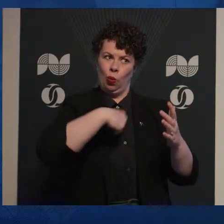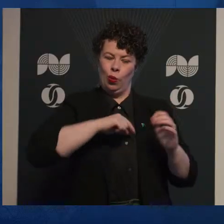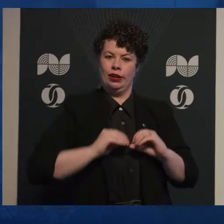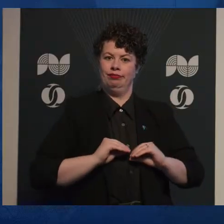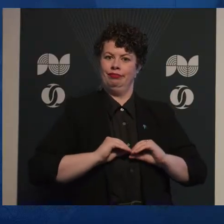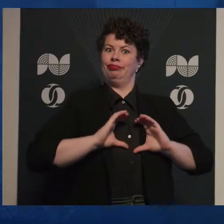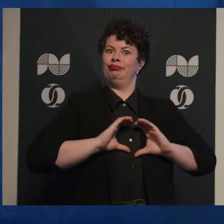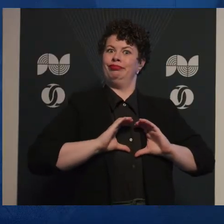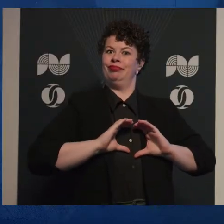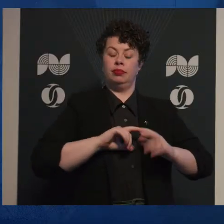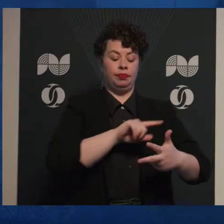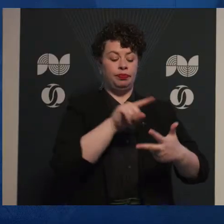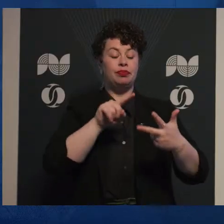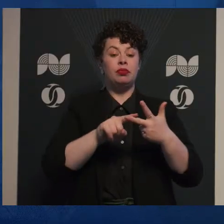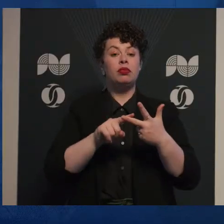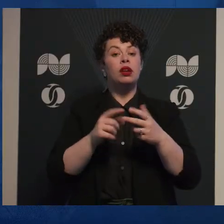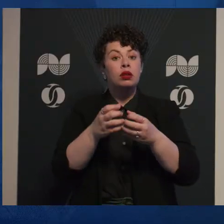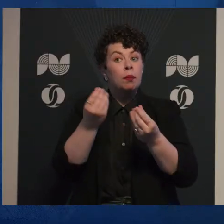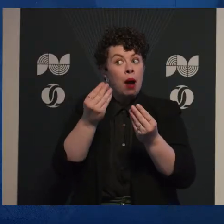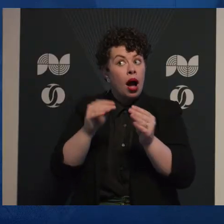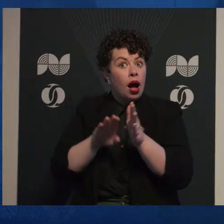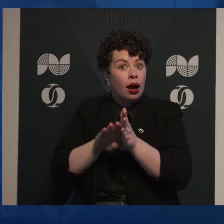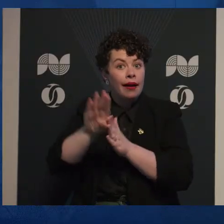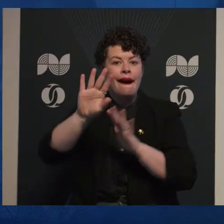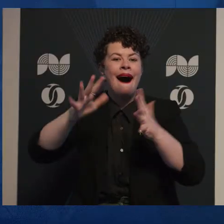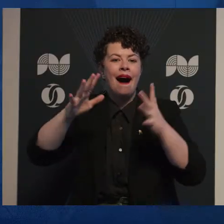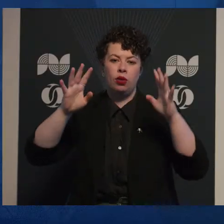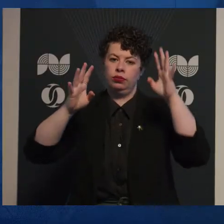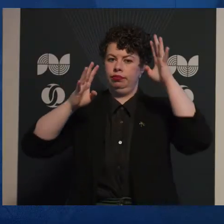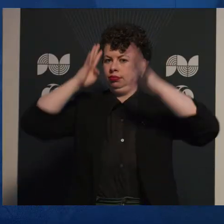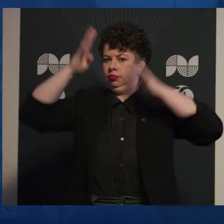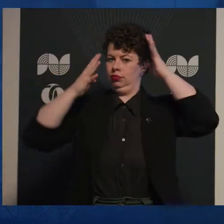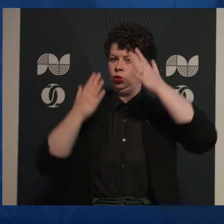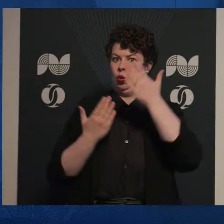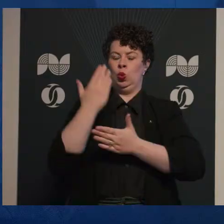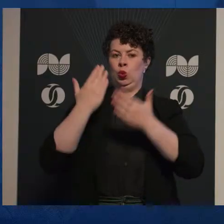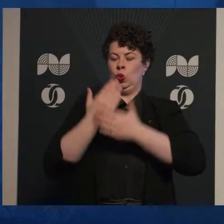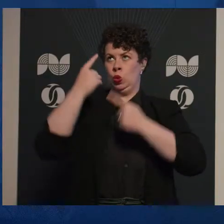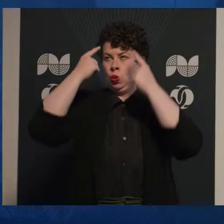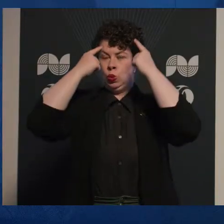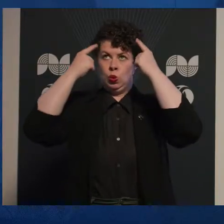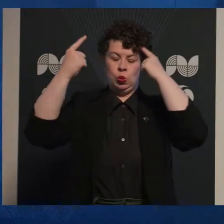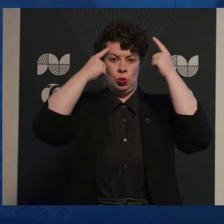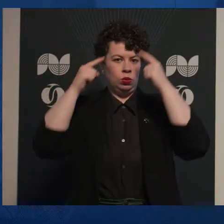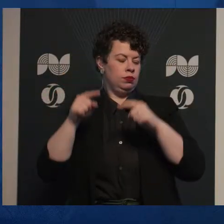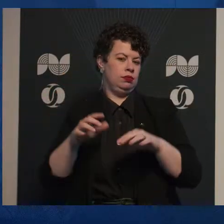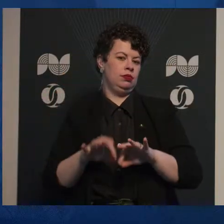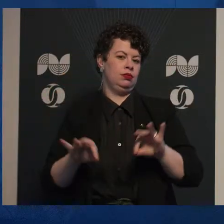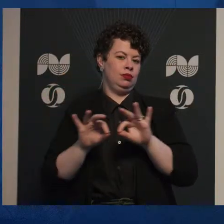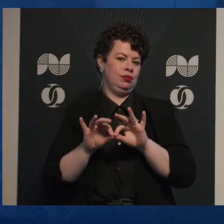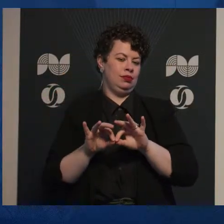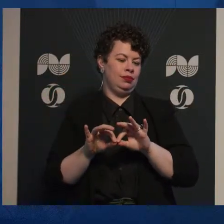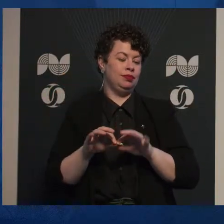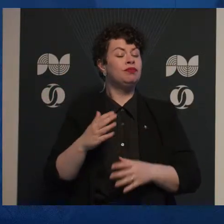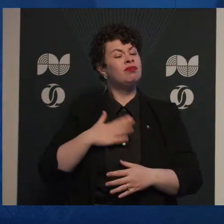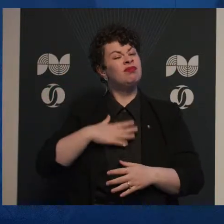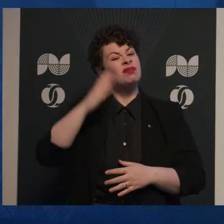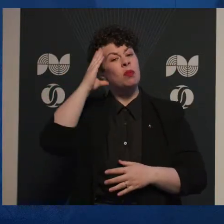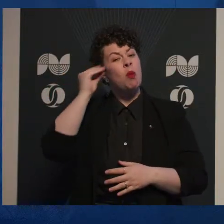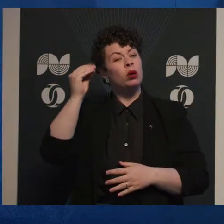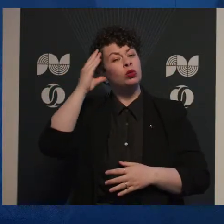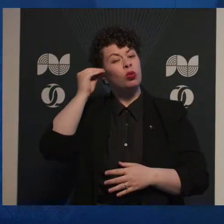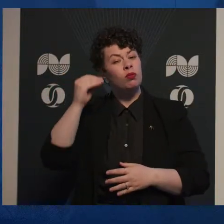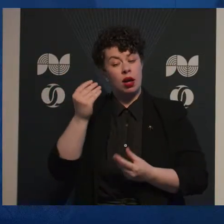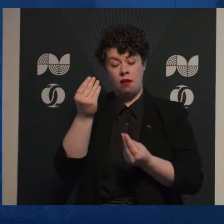innovation-led growth. This is very important as, again, looking at Moldova's GDP, and if we